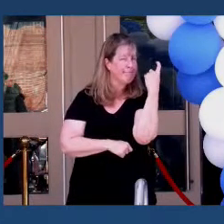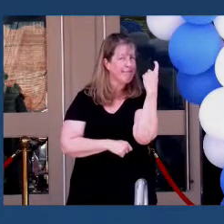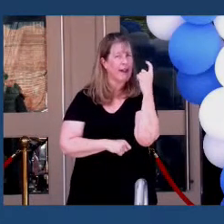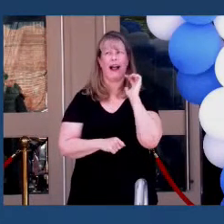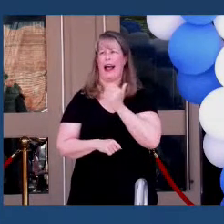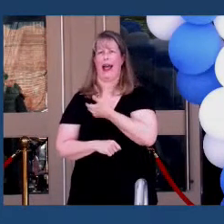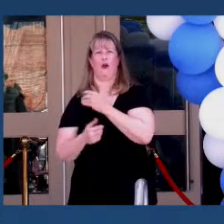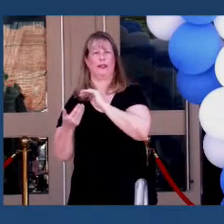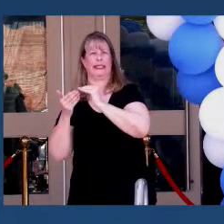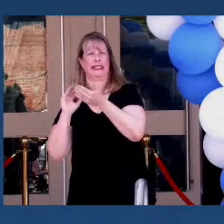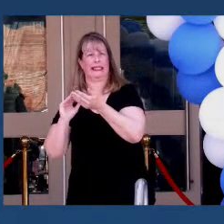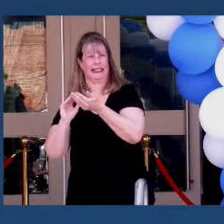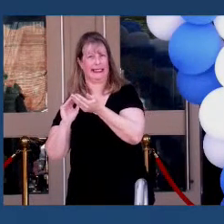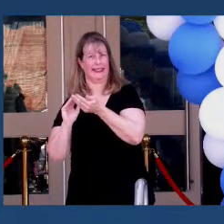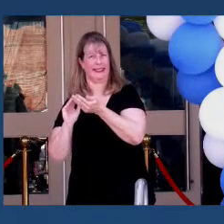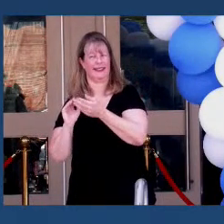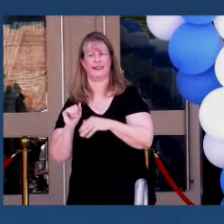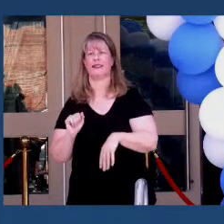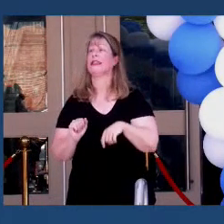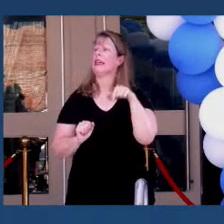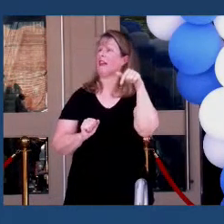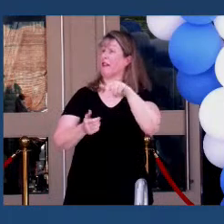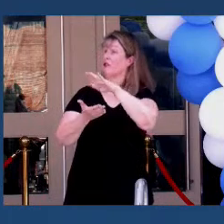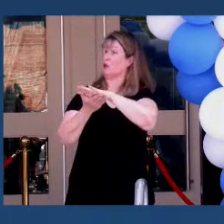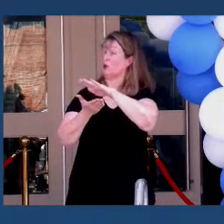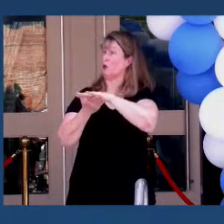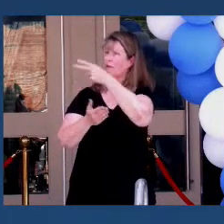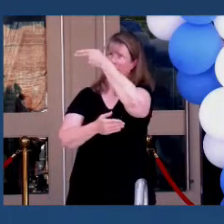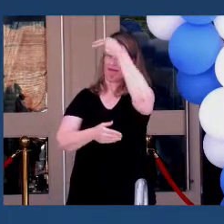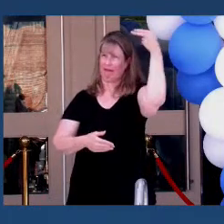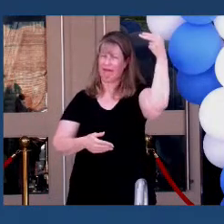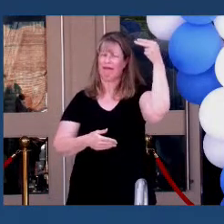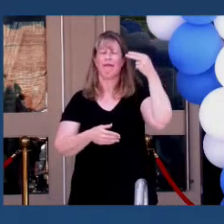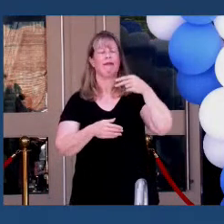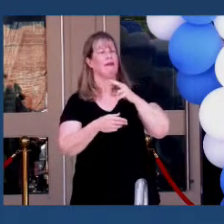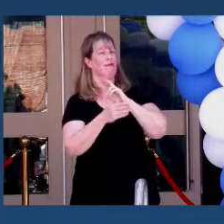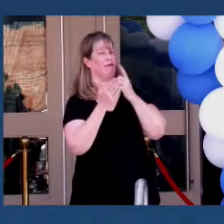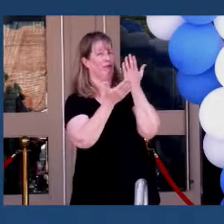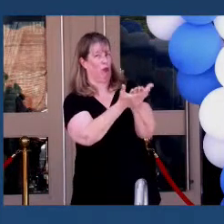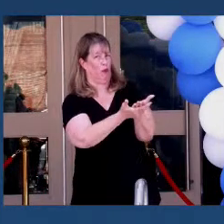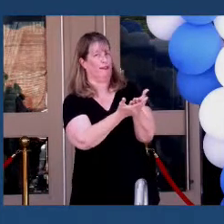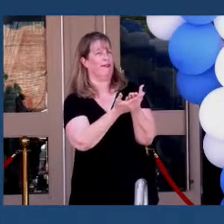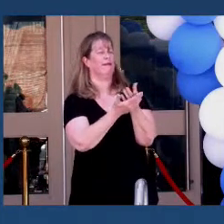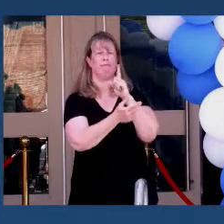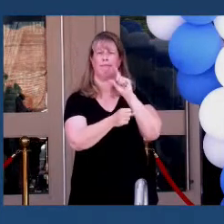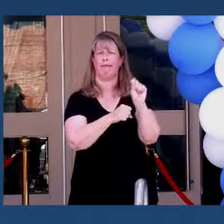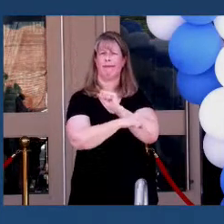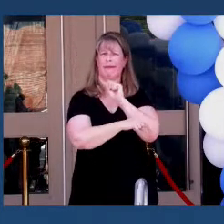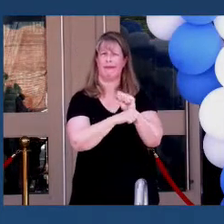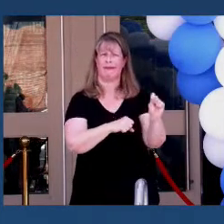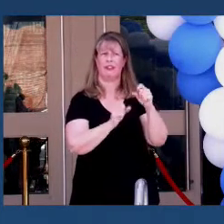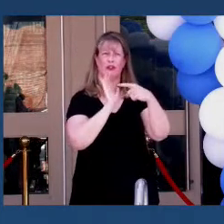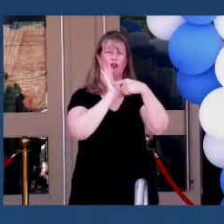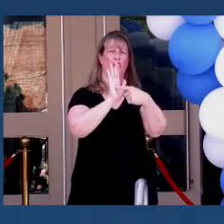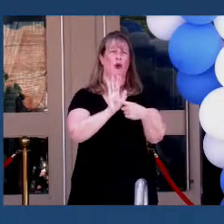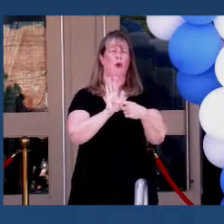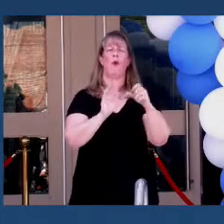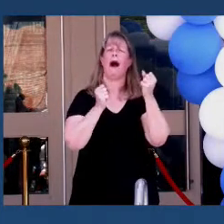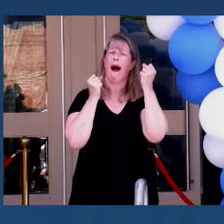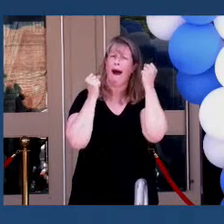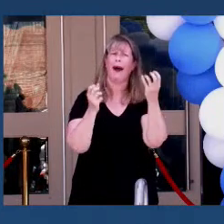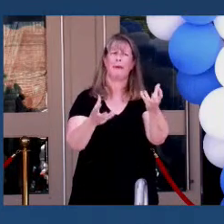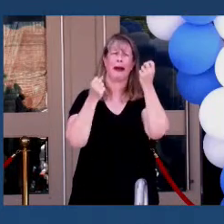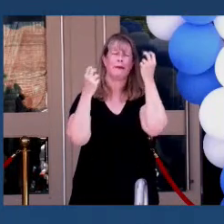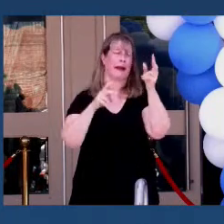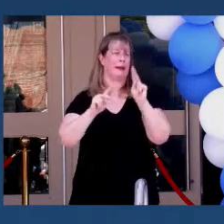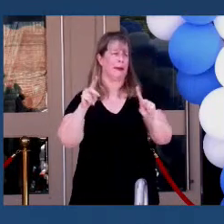our city. This academy bearing his name is a testament, a true testament, to the countless lives that he